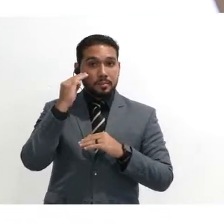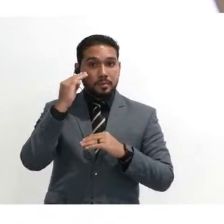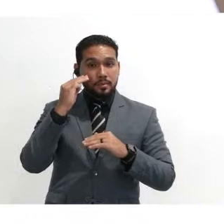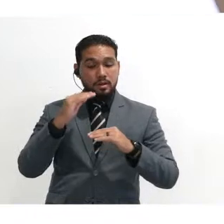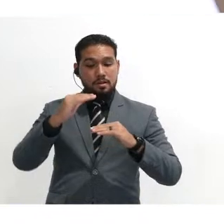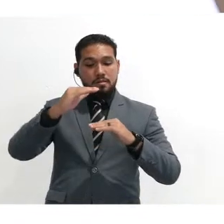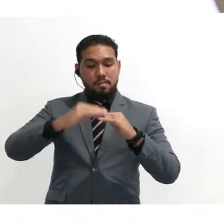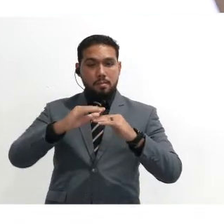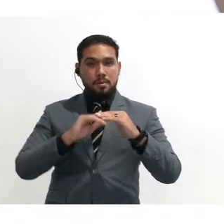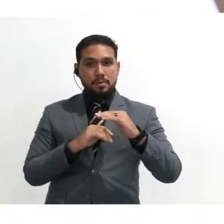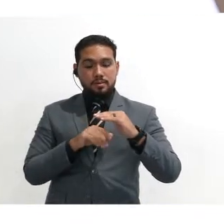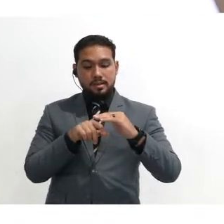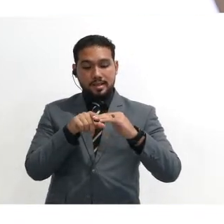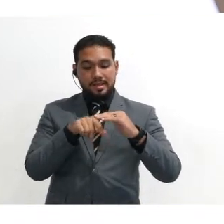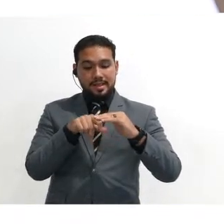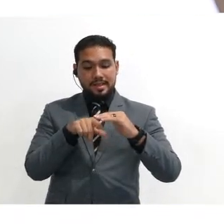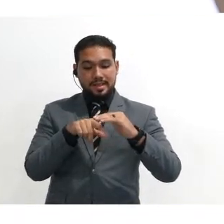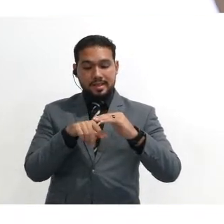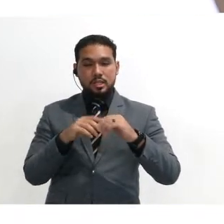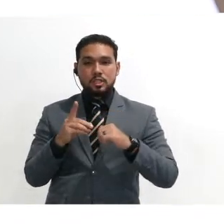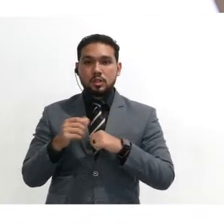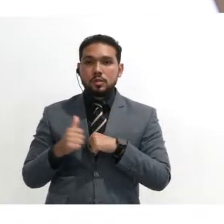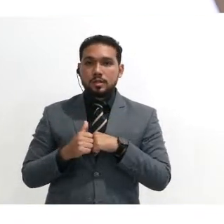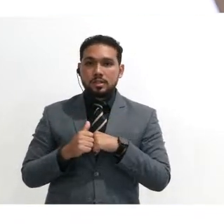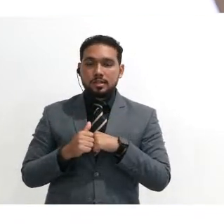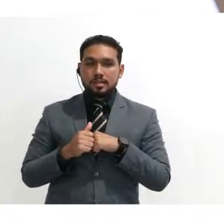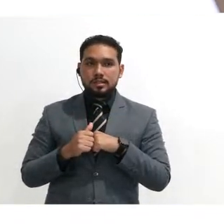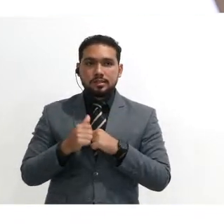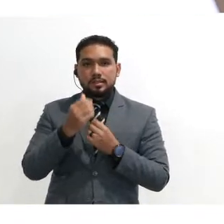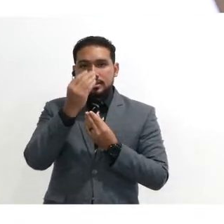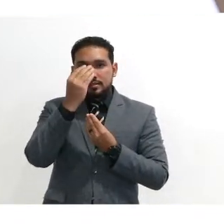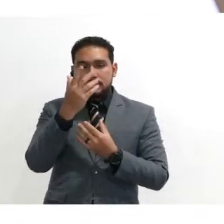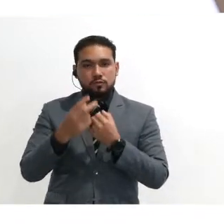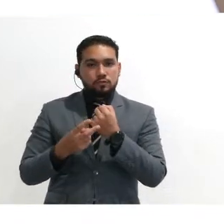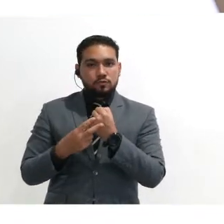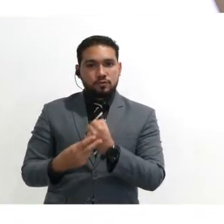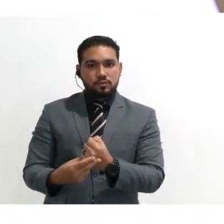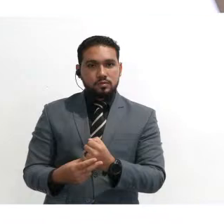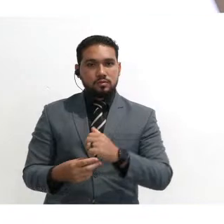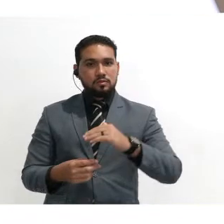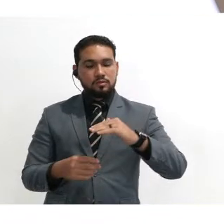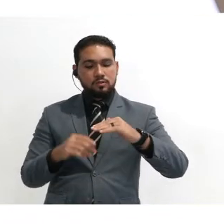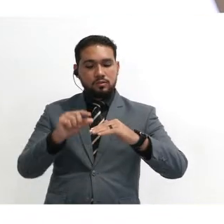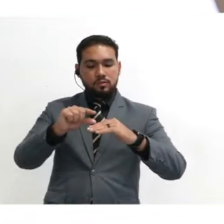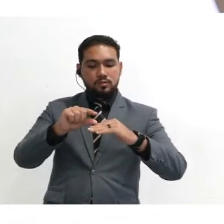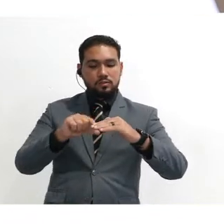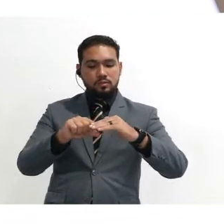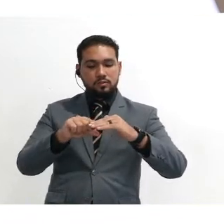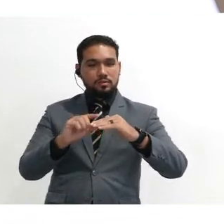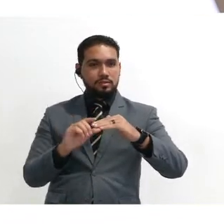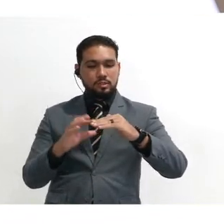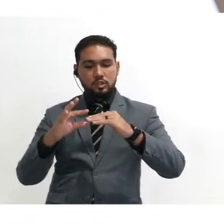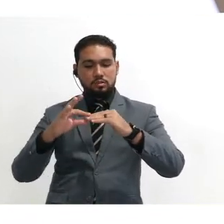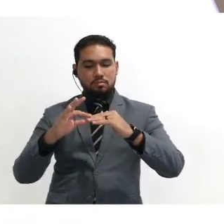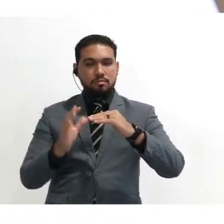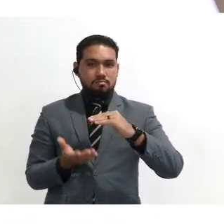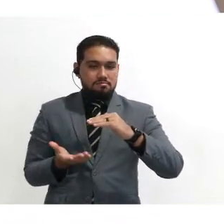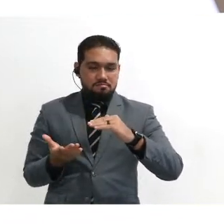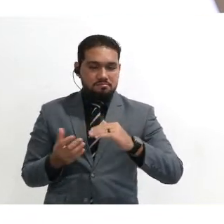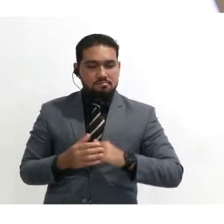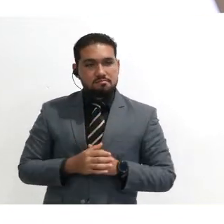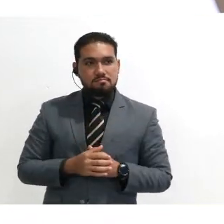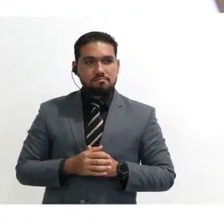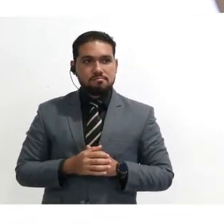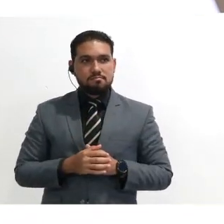And again, maybe a little more detail here again. So the memory chips are kind of in a standard package, standard